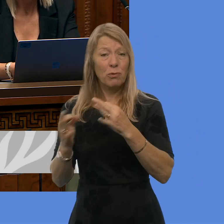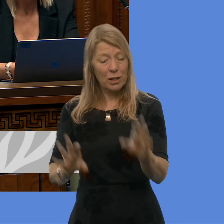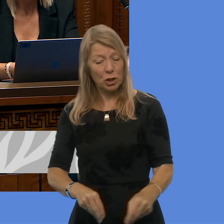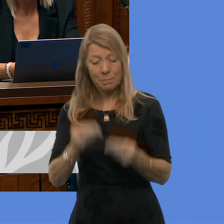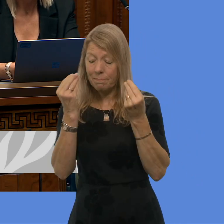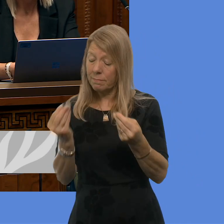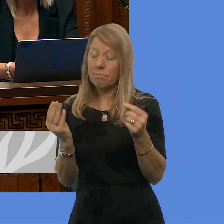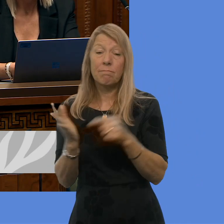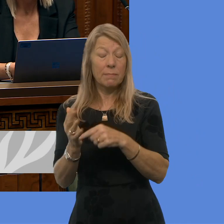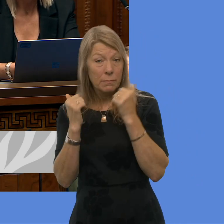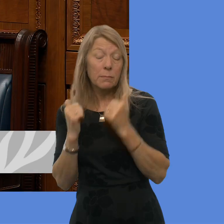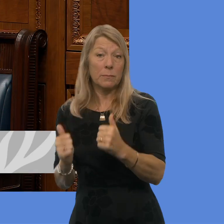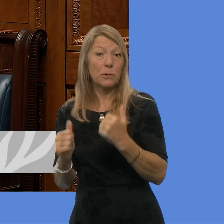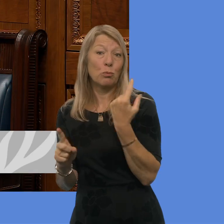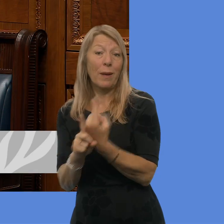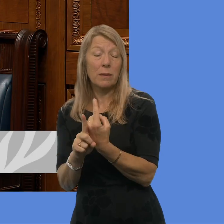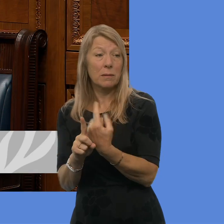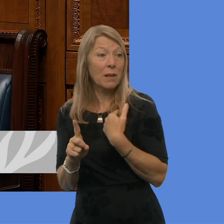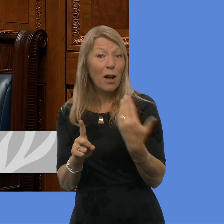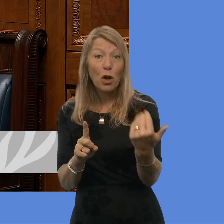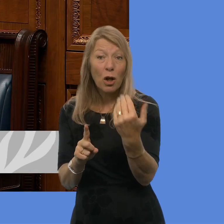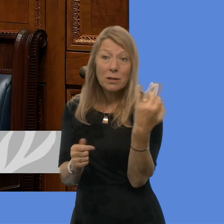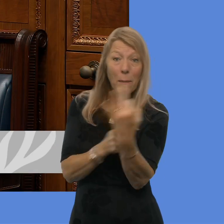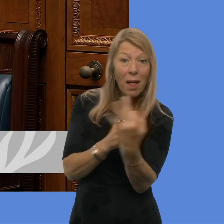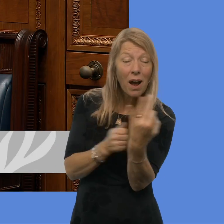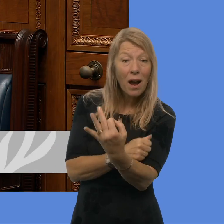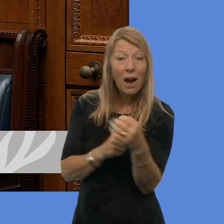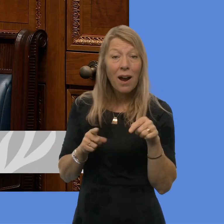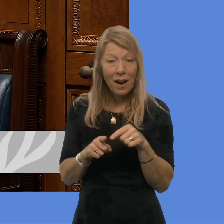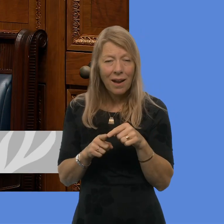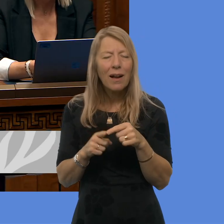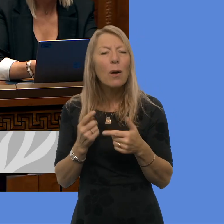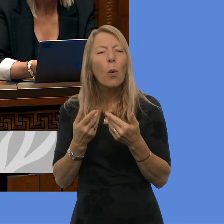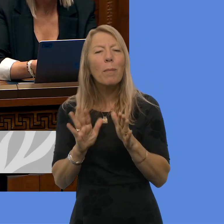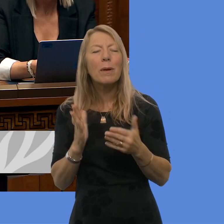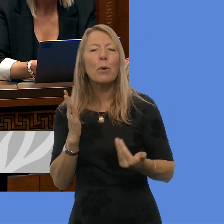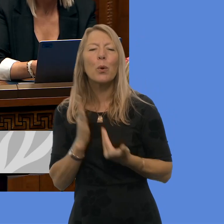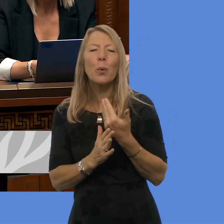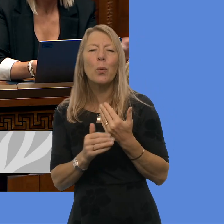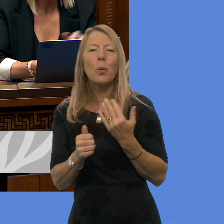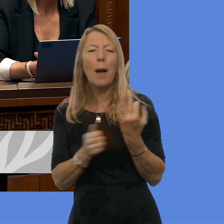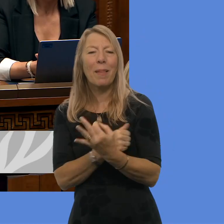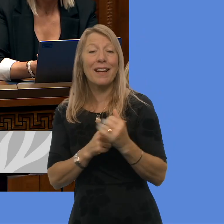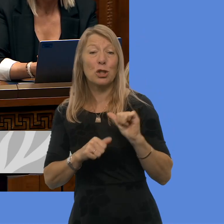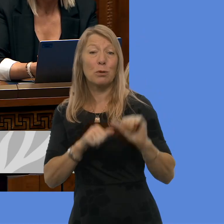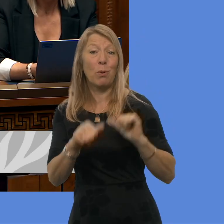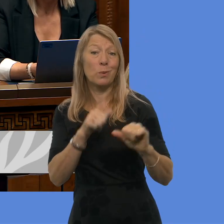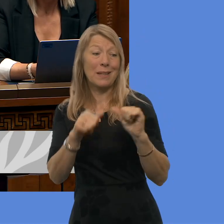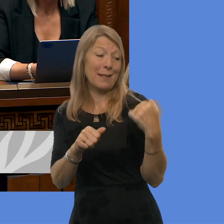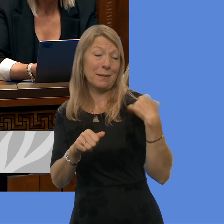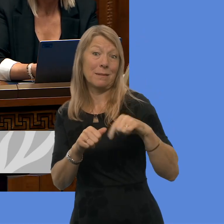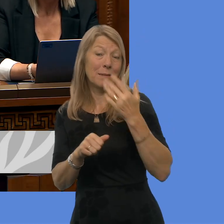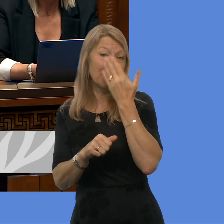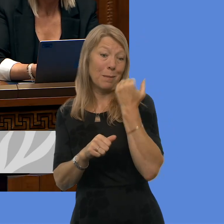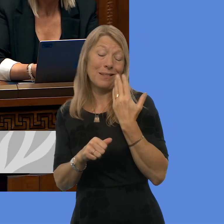new applications to come forward now that we've opened up our new applications process in over the summer in August